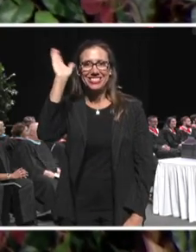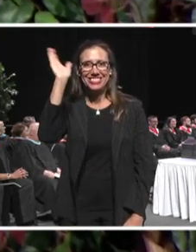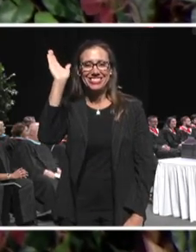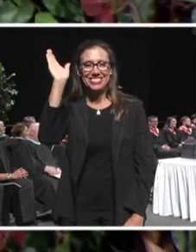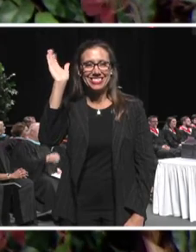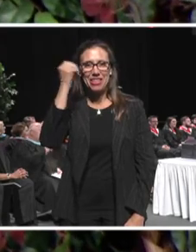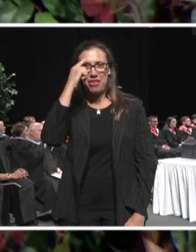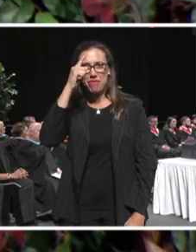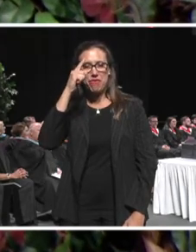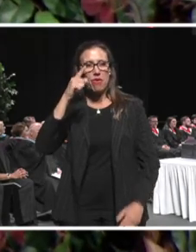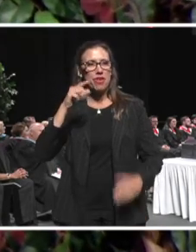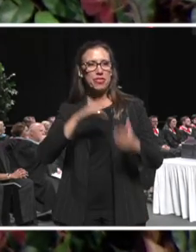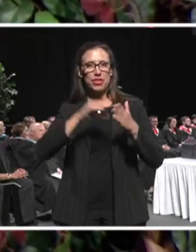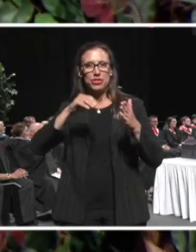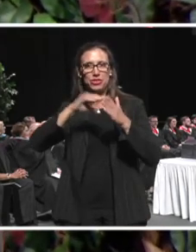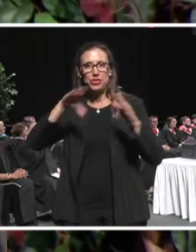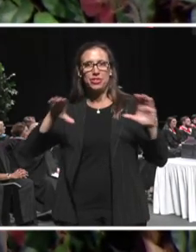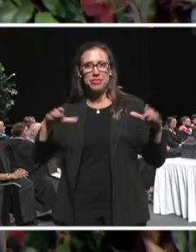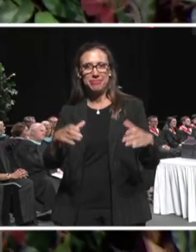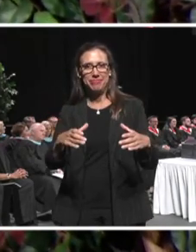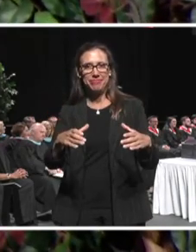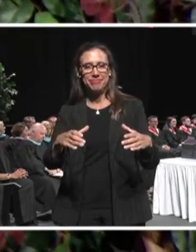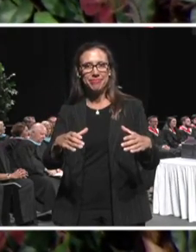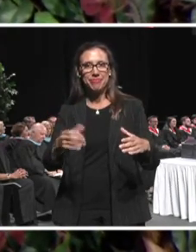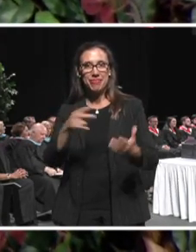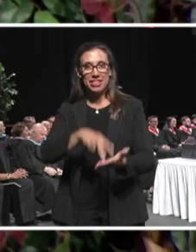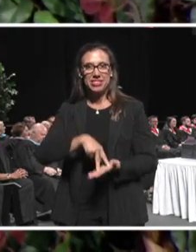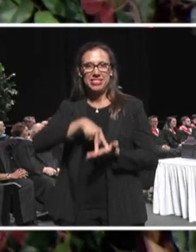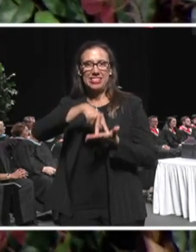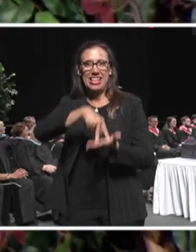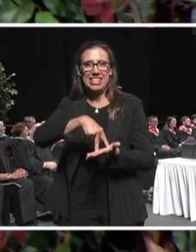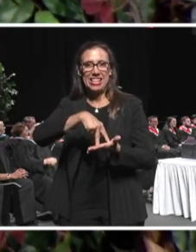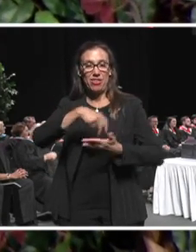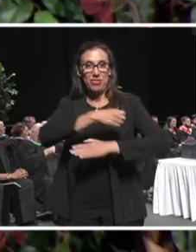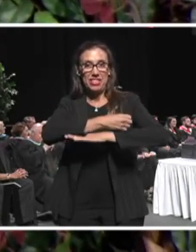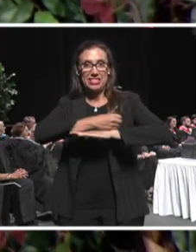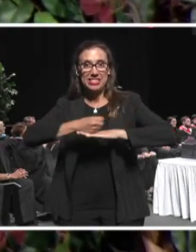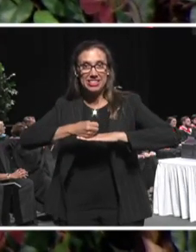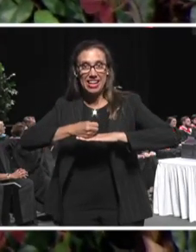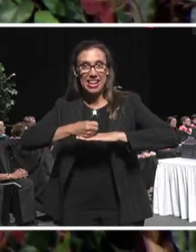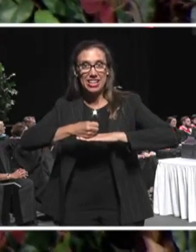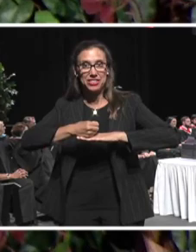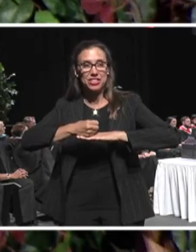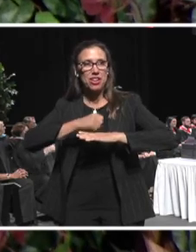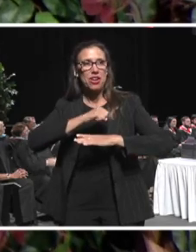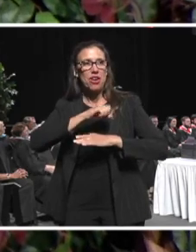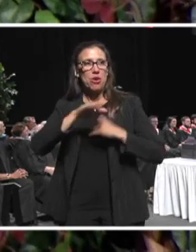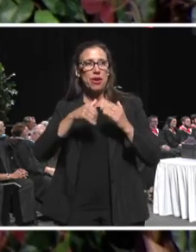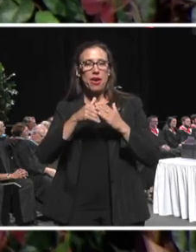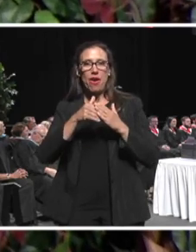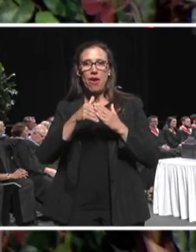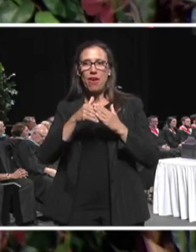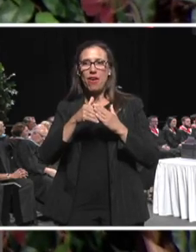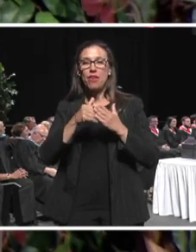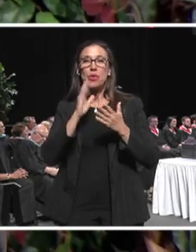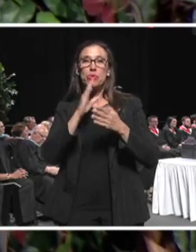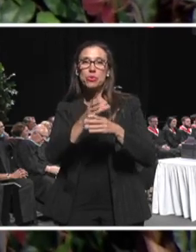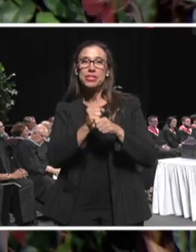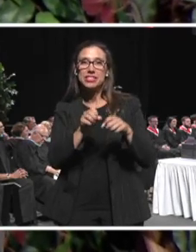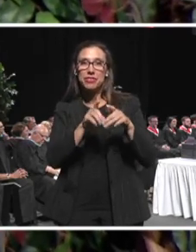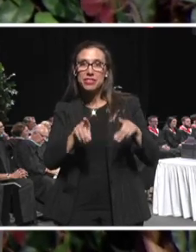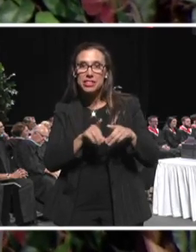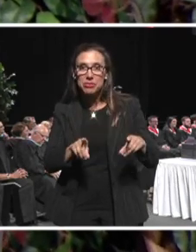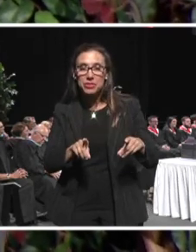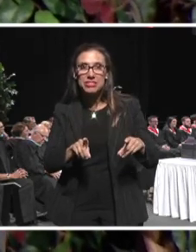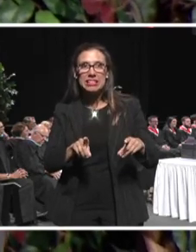the behalf of the student body. Standing here on the stage where we all will receive our diplomas makes